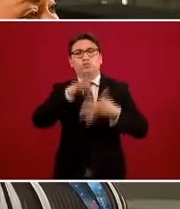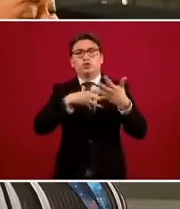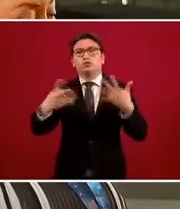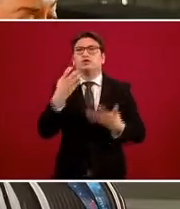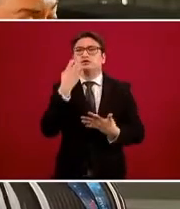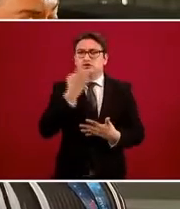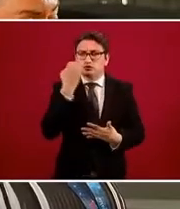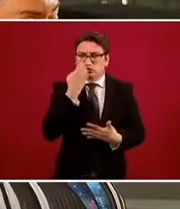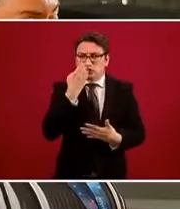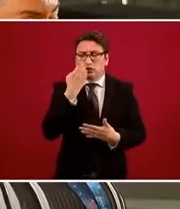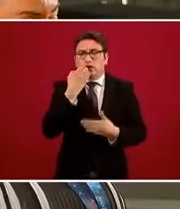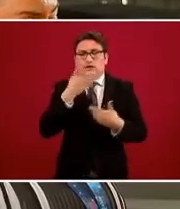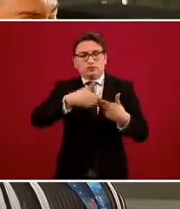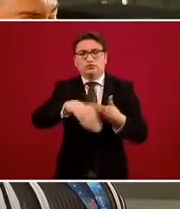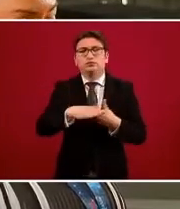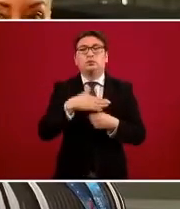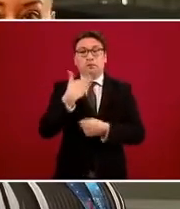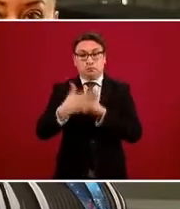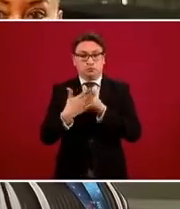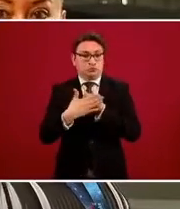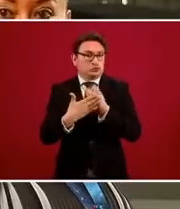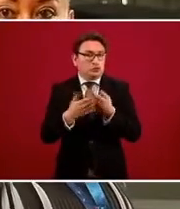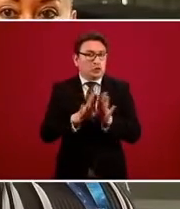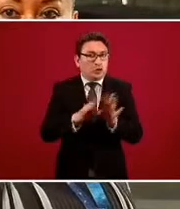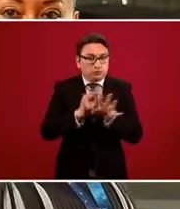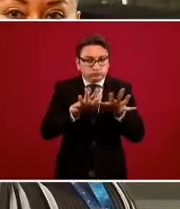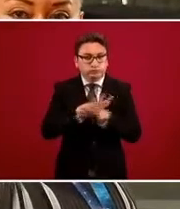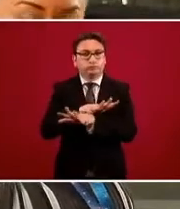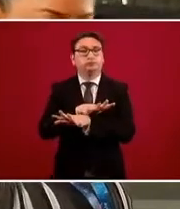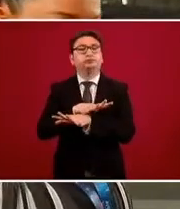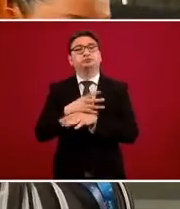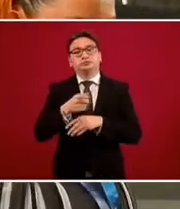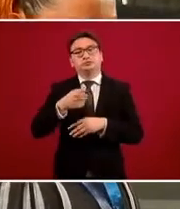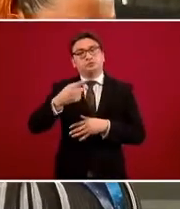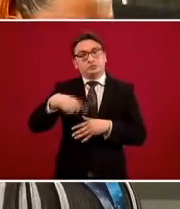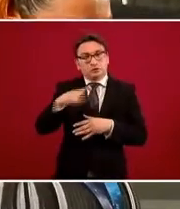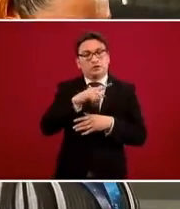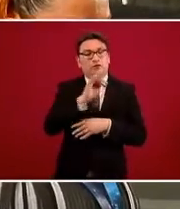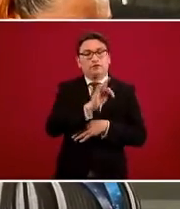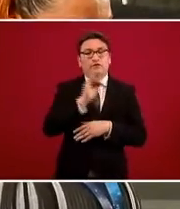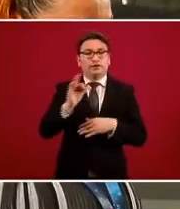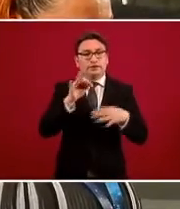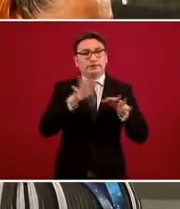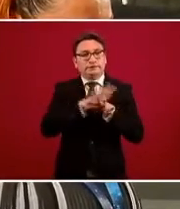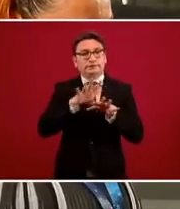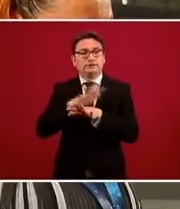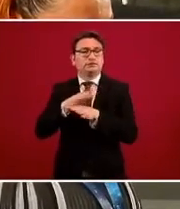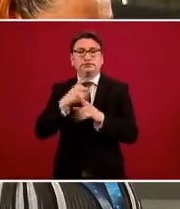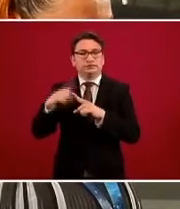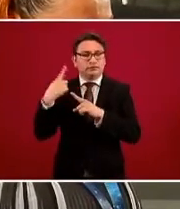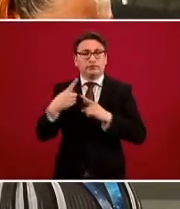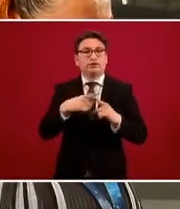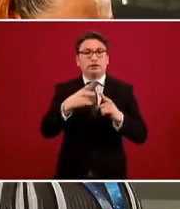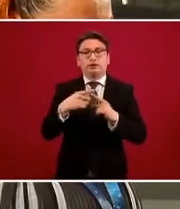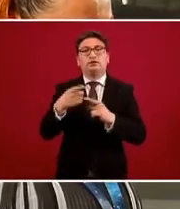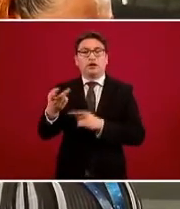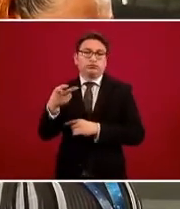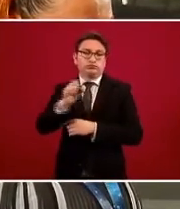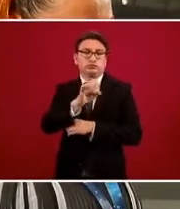officer from the Ministry of Education so they can explain what's happening with the school